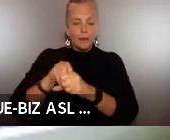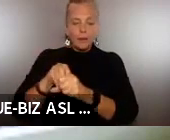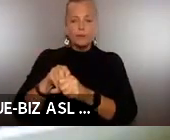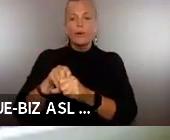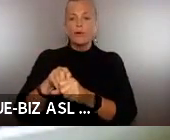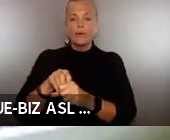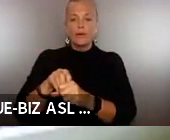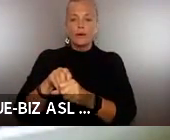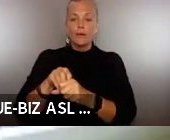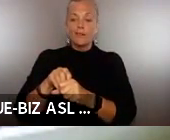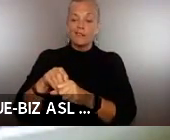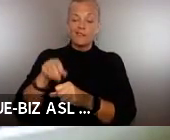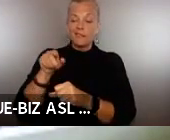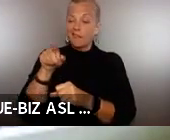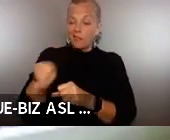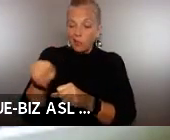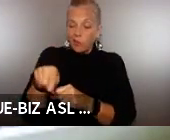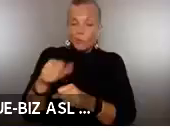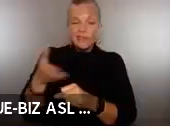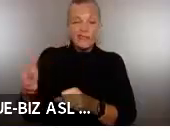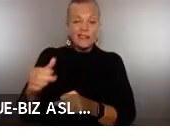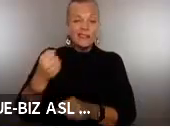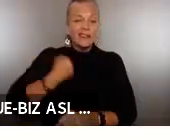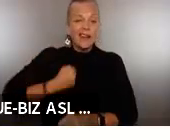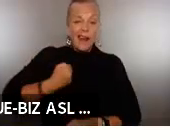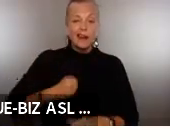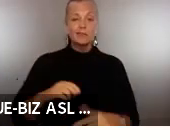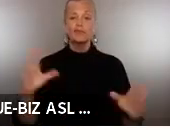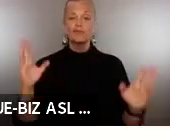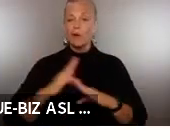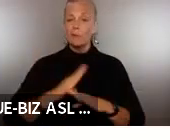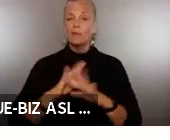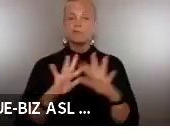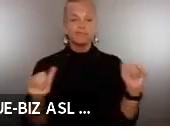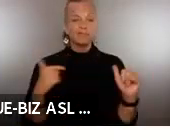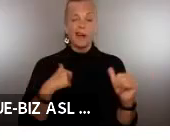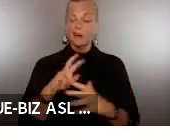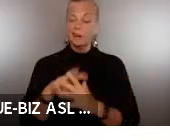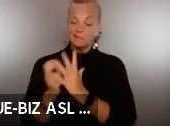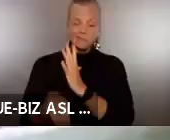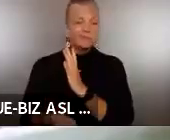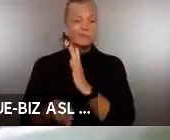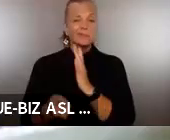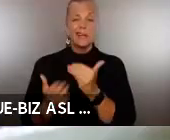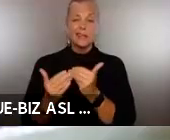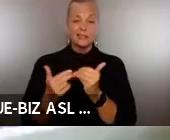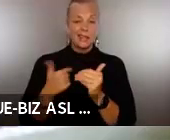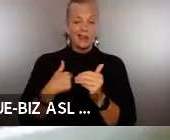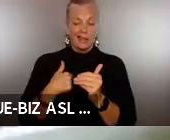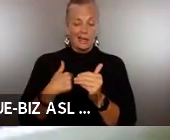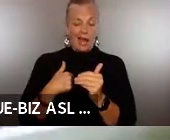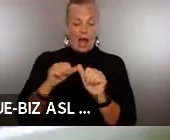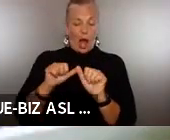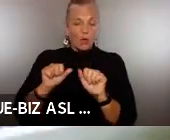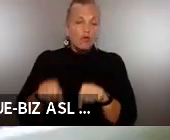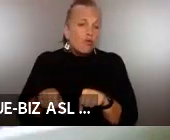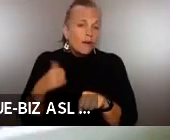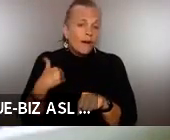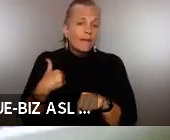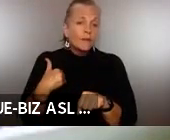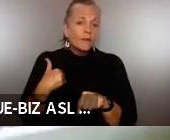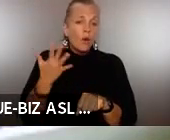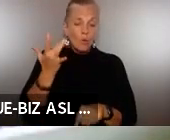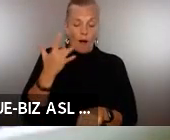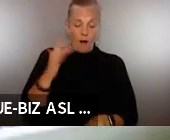of gangs or just mischief. Mm-hmm. Yeah, yeah. Running the gamut. Because I grew up in lower